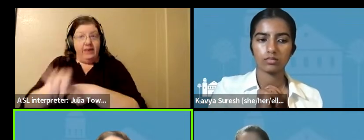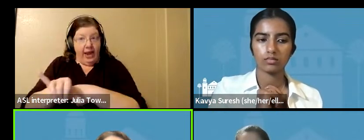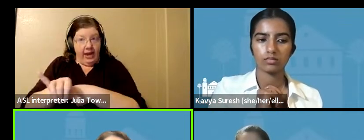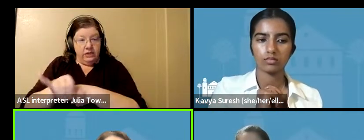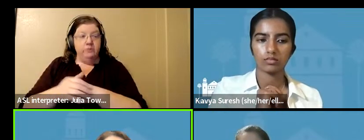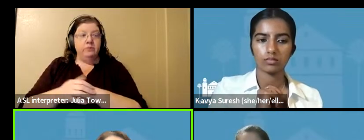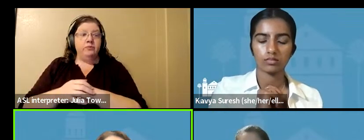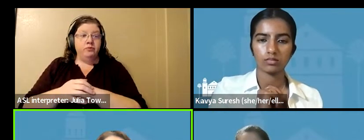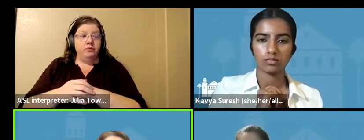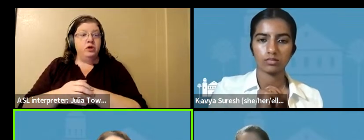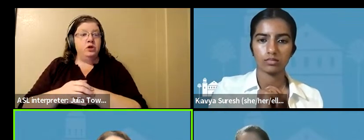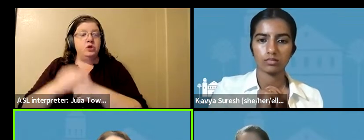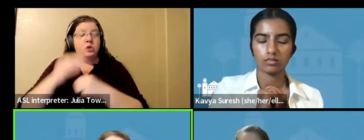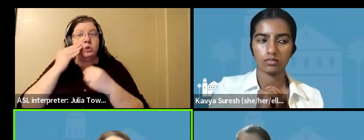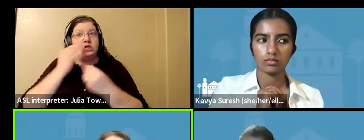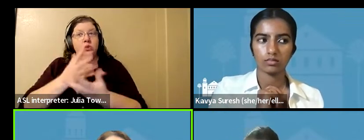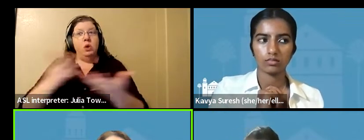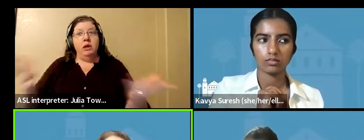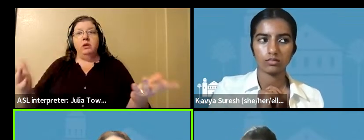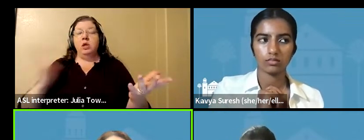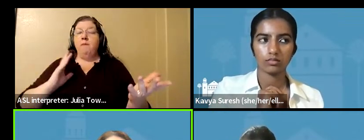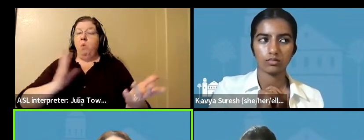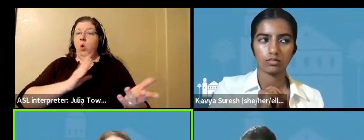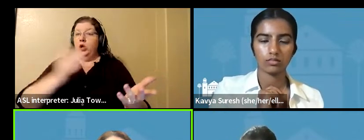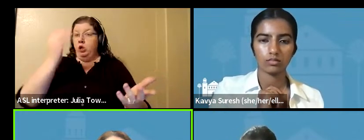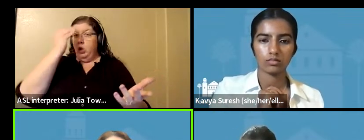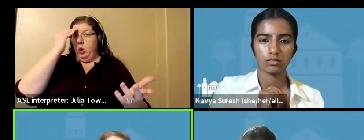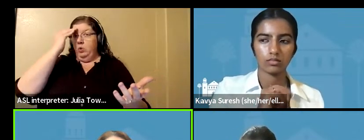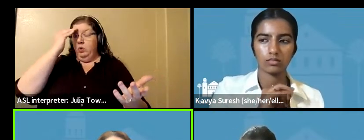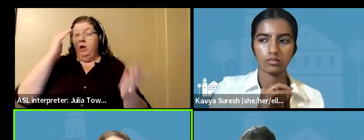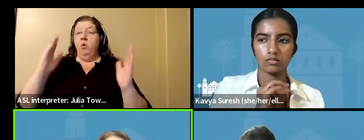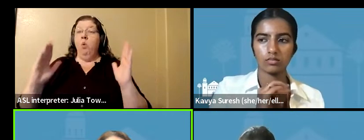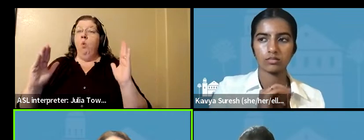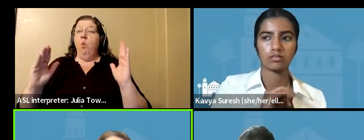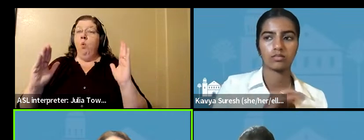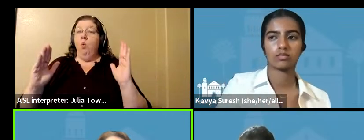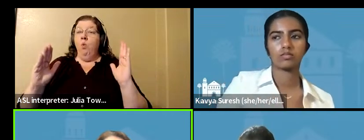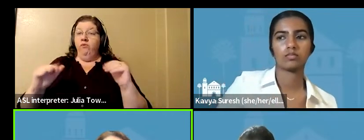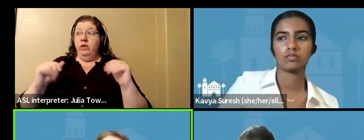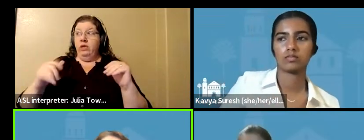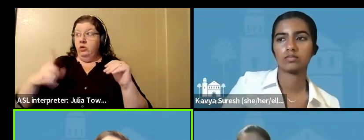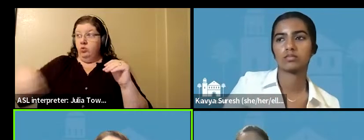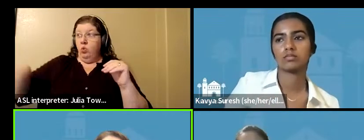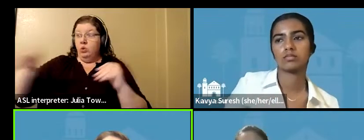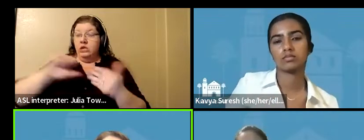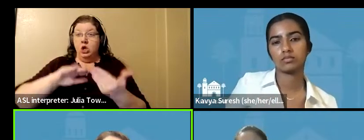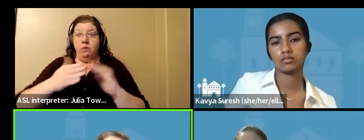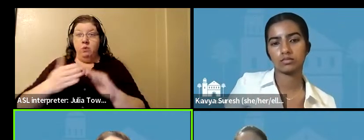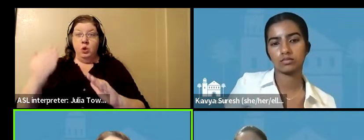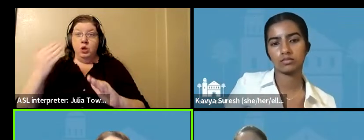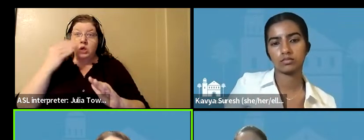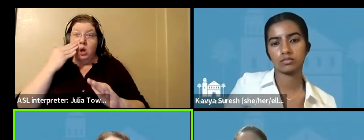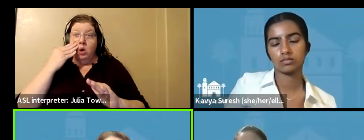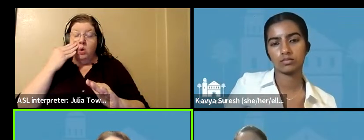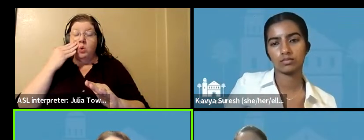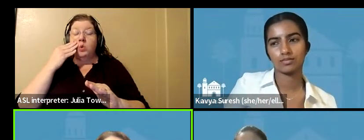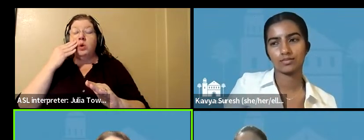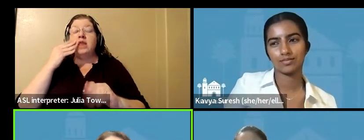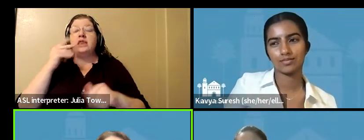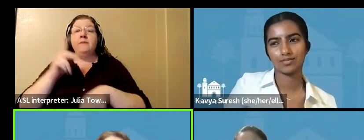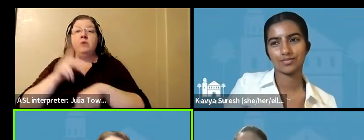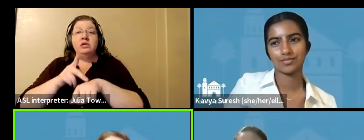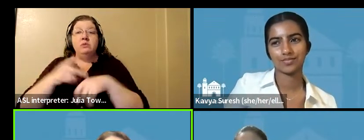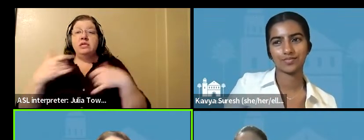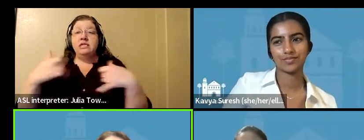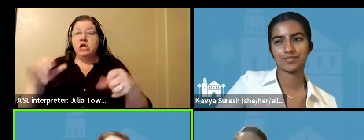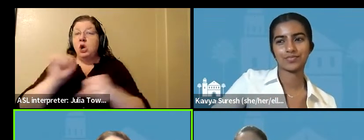So just want to let the board know, and hopefully those that are in our community know that our principals are still working hard trying